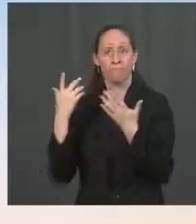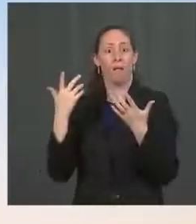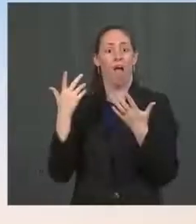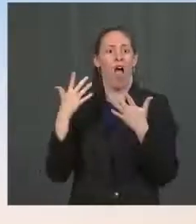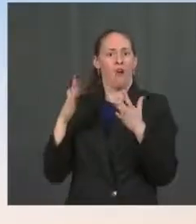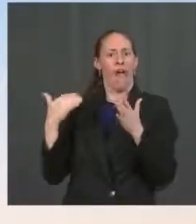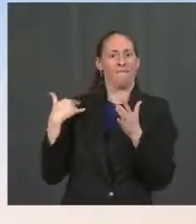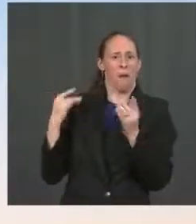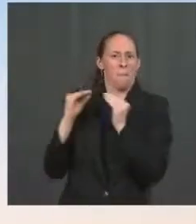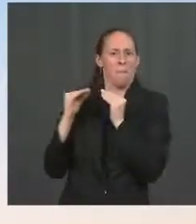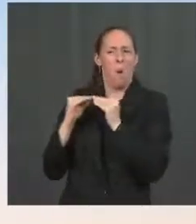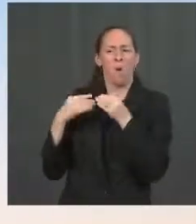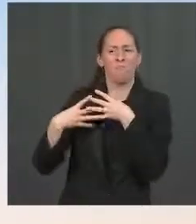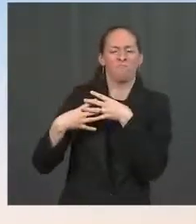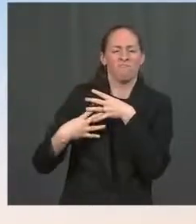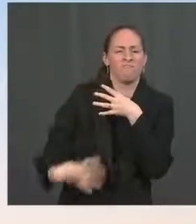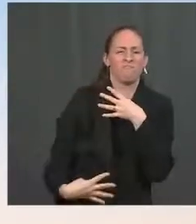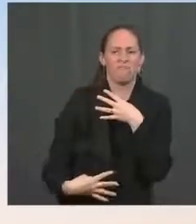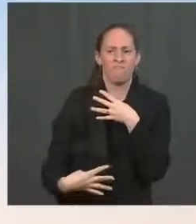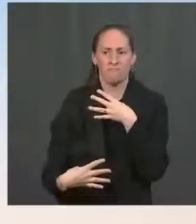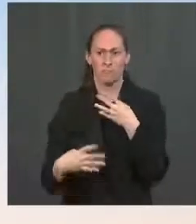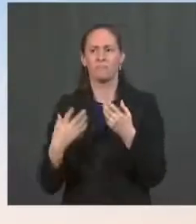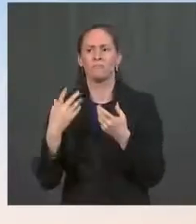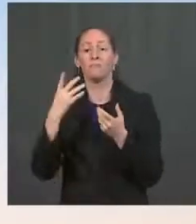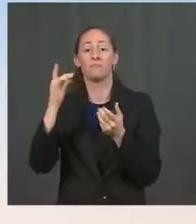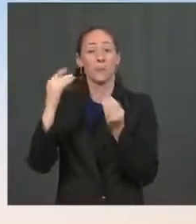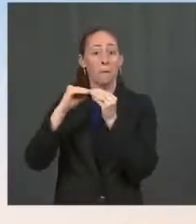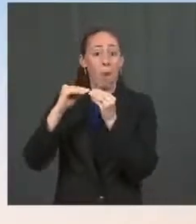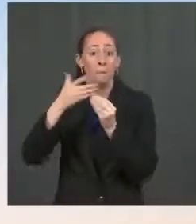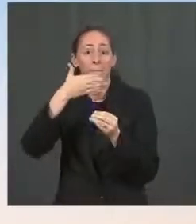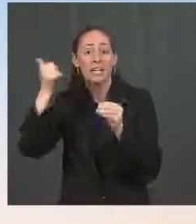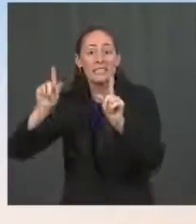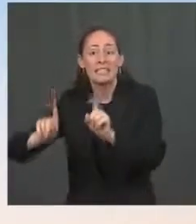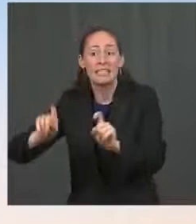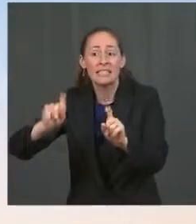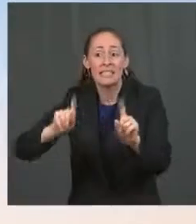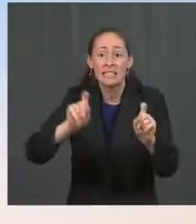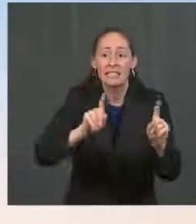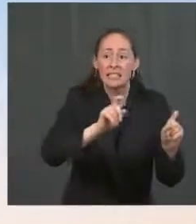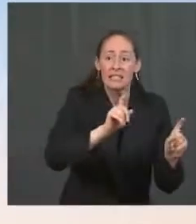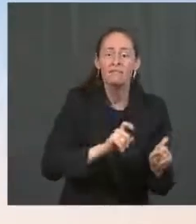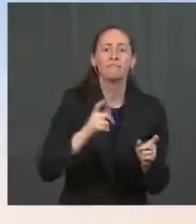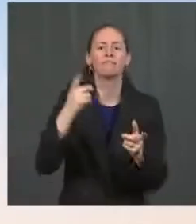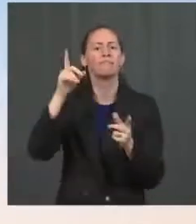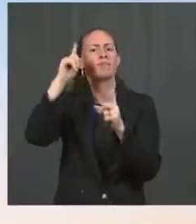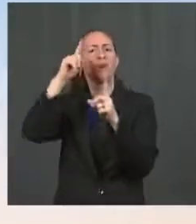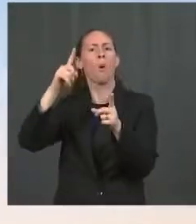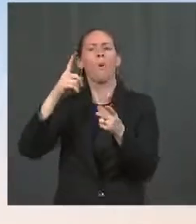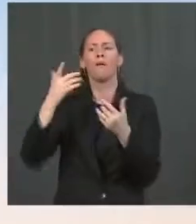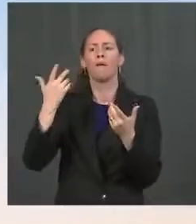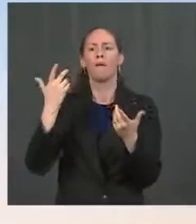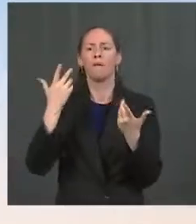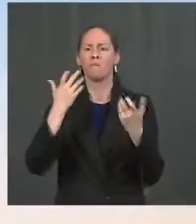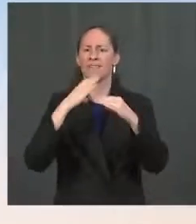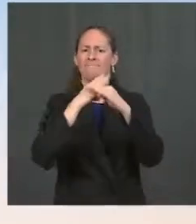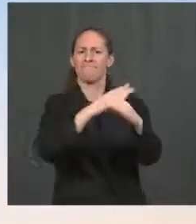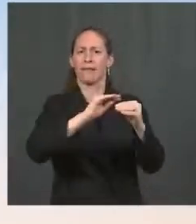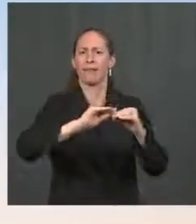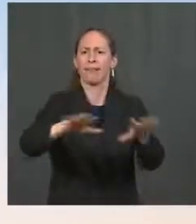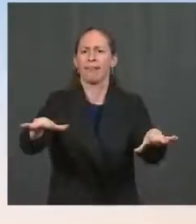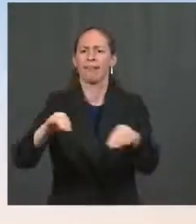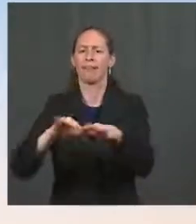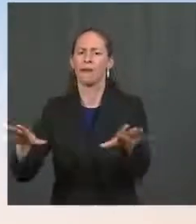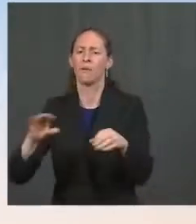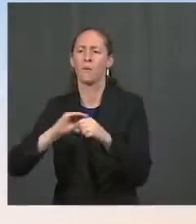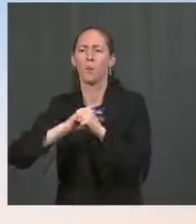to testing, which is a key way that we can ensure we reduce the spread of COVID, and ways that we're going to work with states and